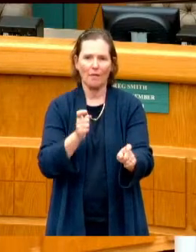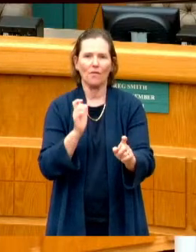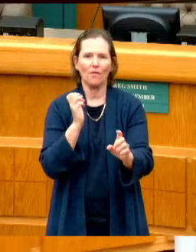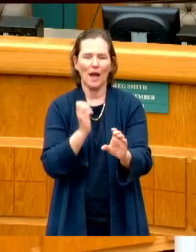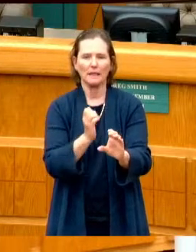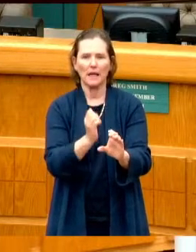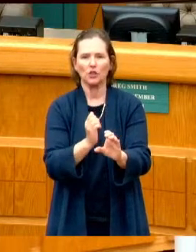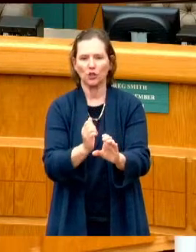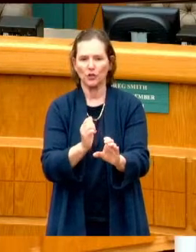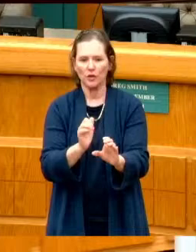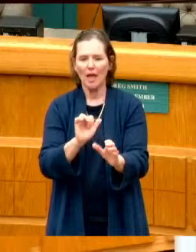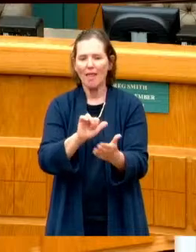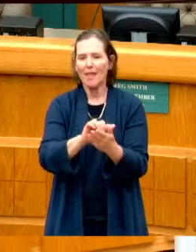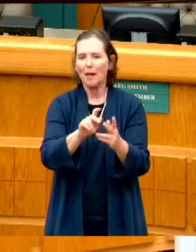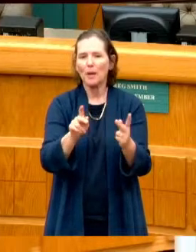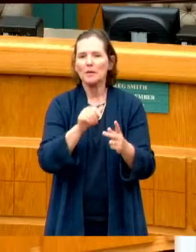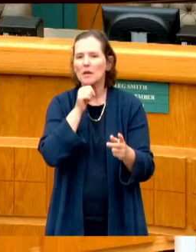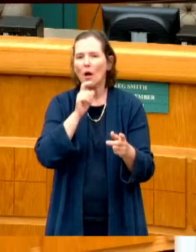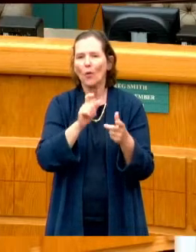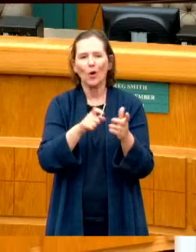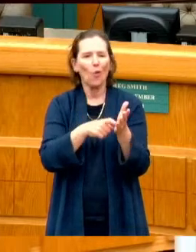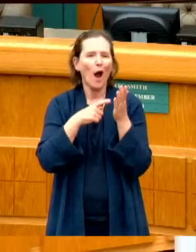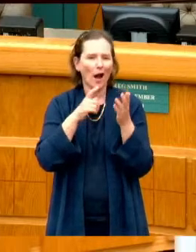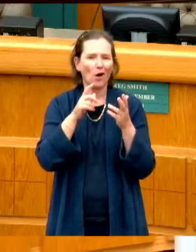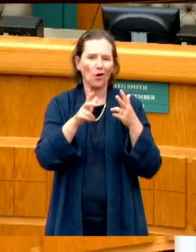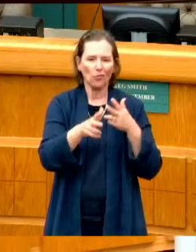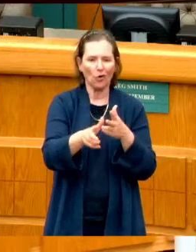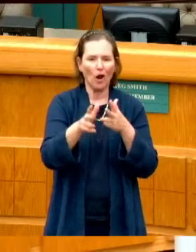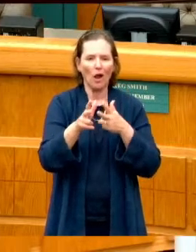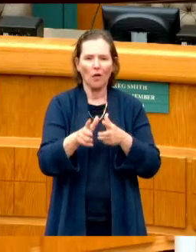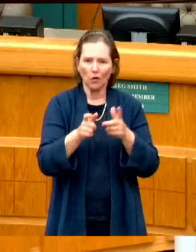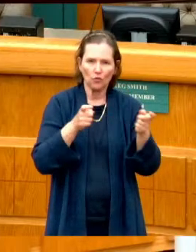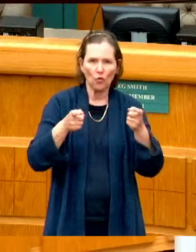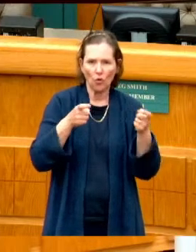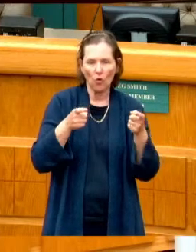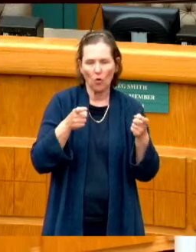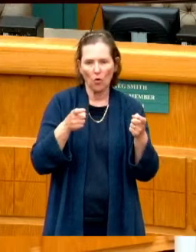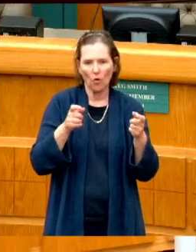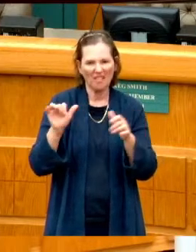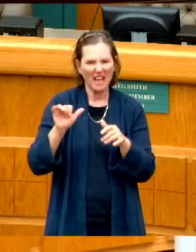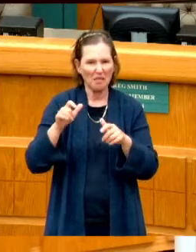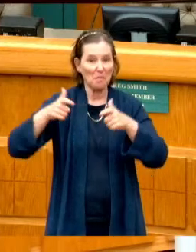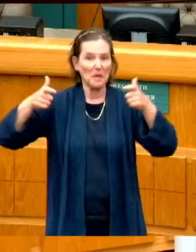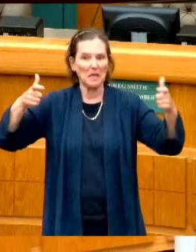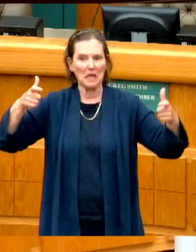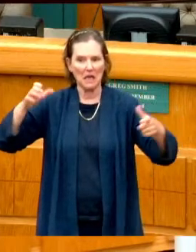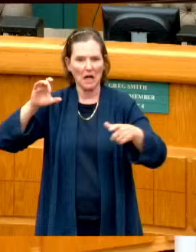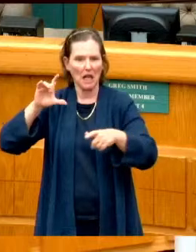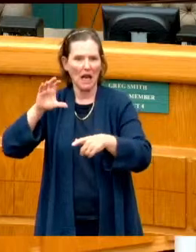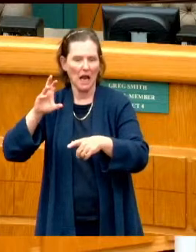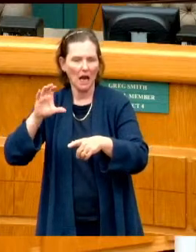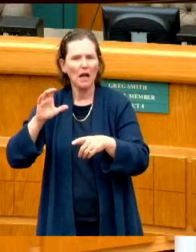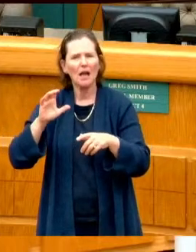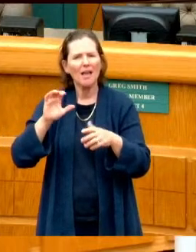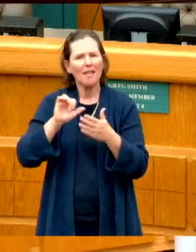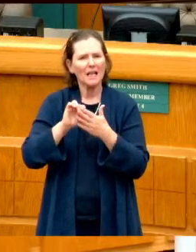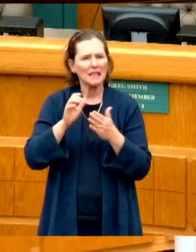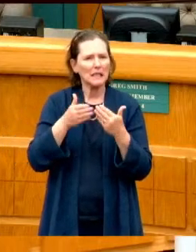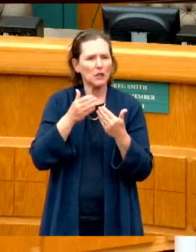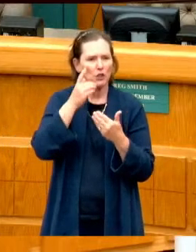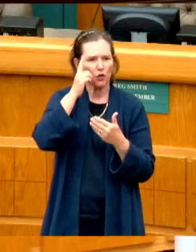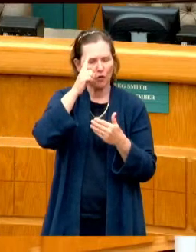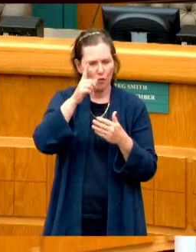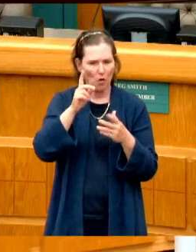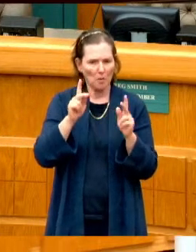do not require traffic control like in our mega sites, and it makes it much easier for logistics that's required